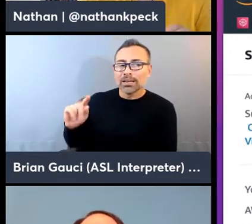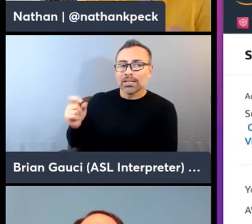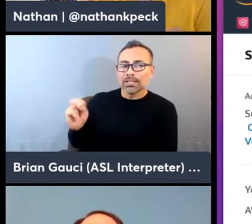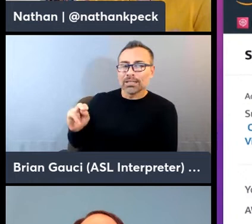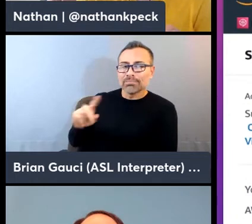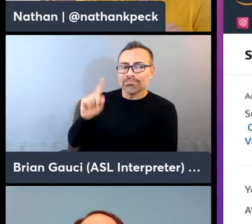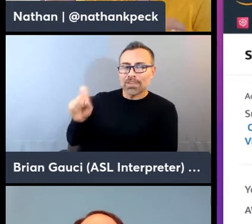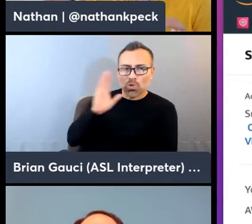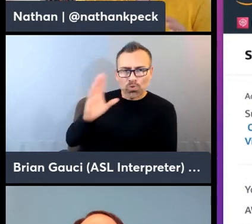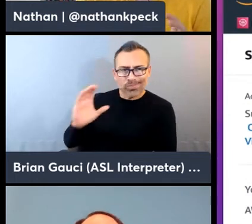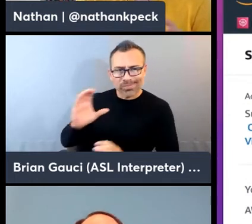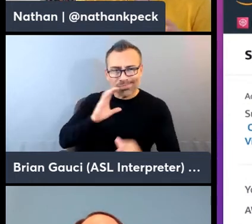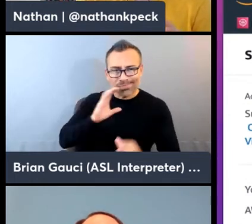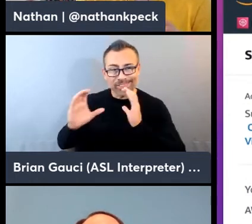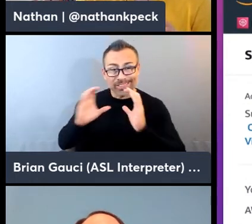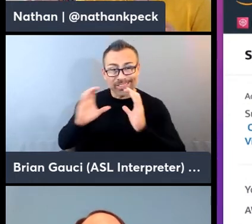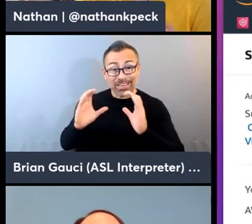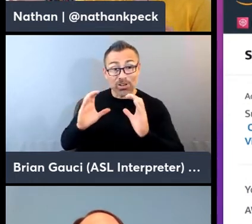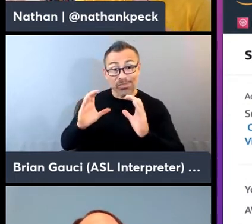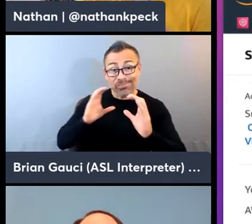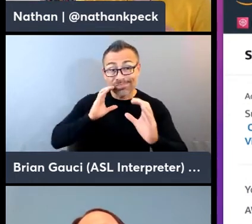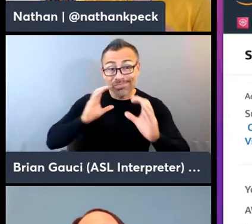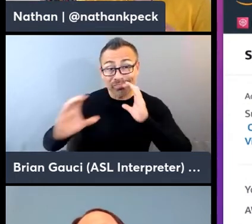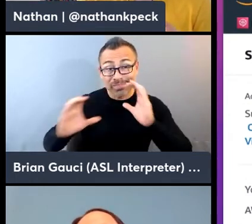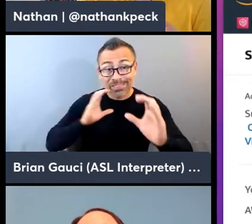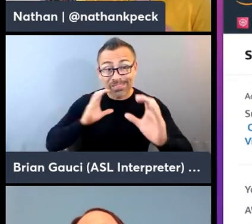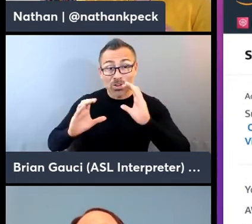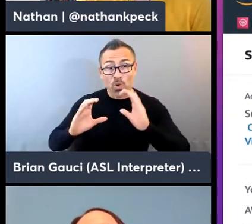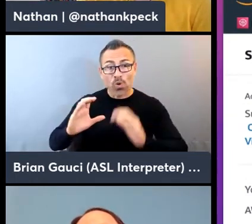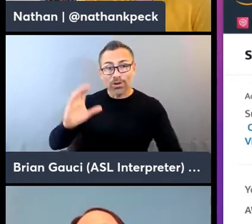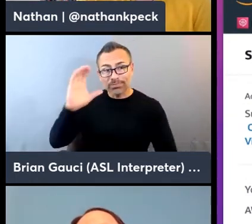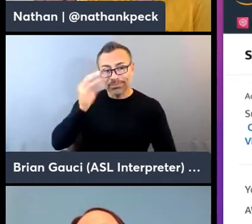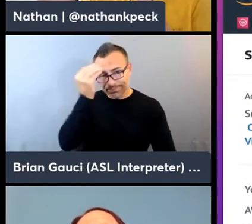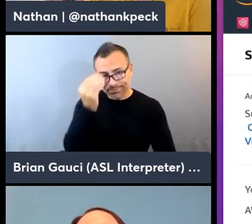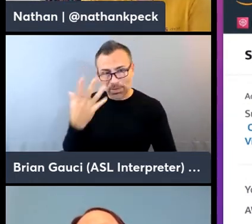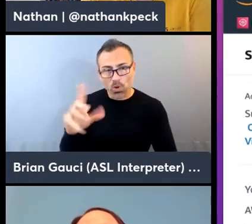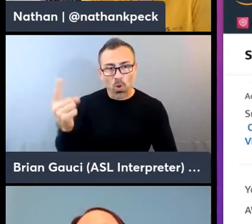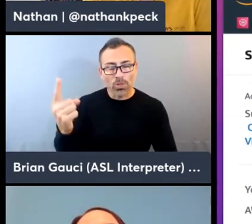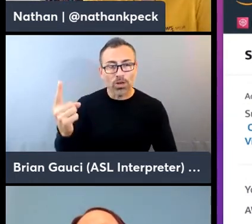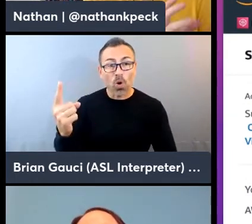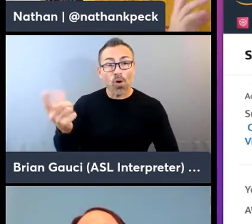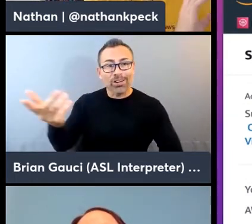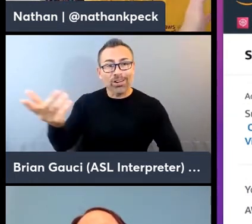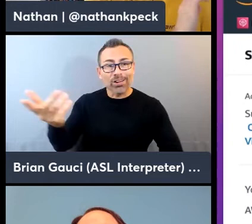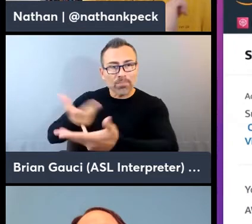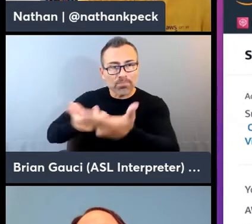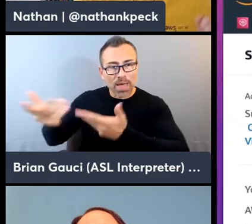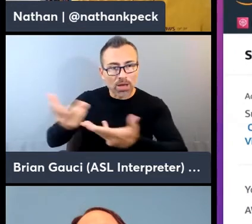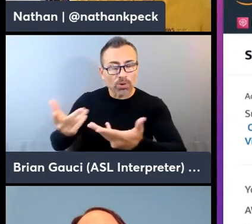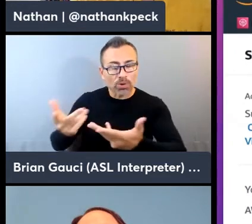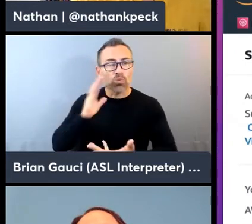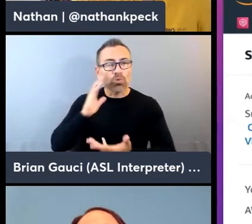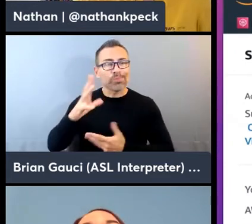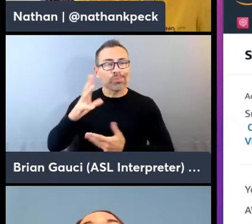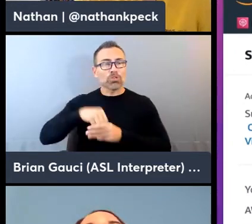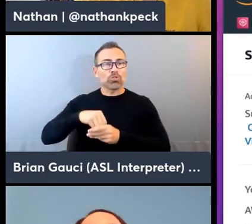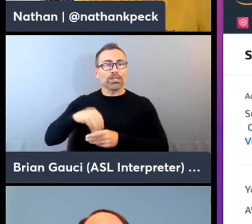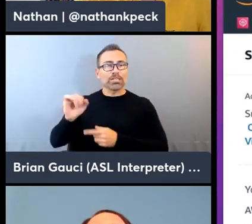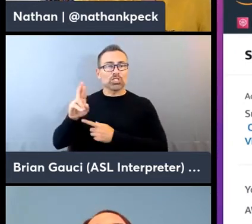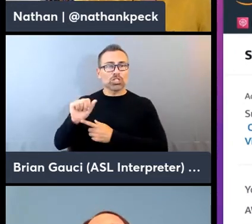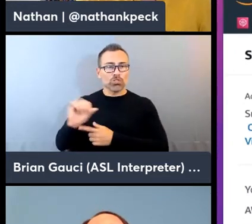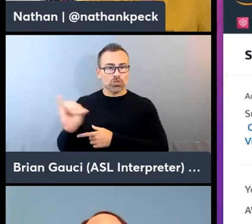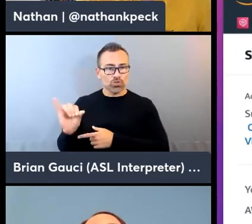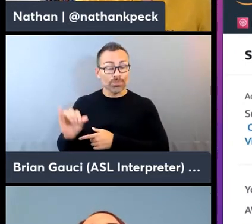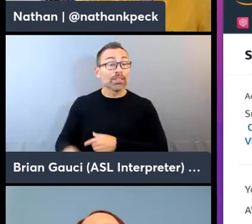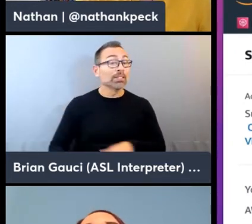two-way? Like if a AWS support person responds here on the AWS console, will that be pulled back into Jira then? Yes.